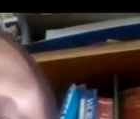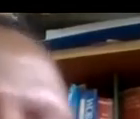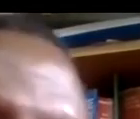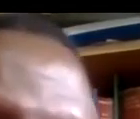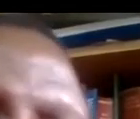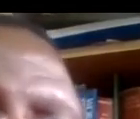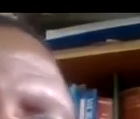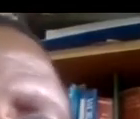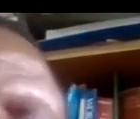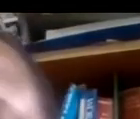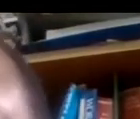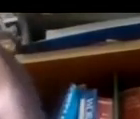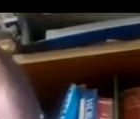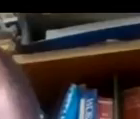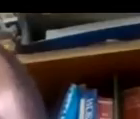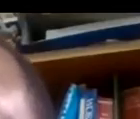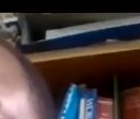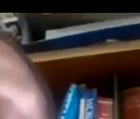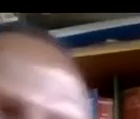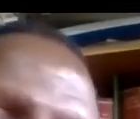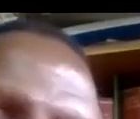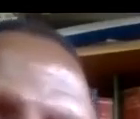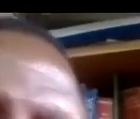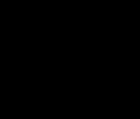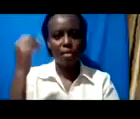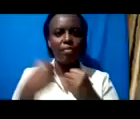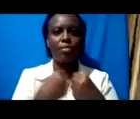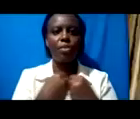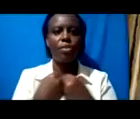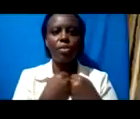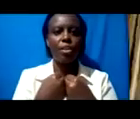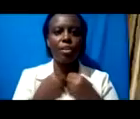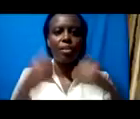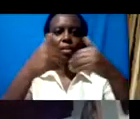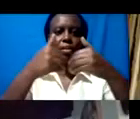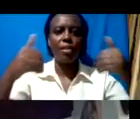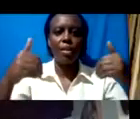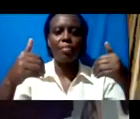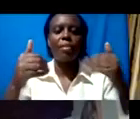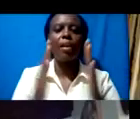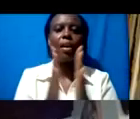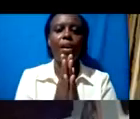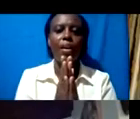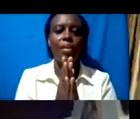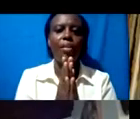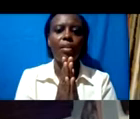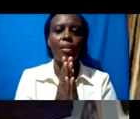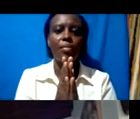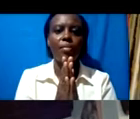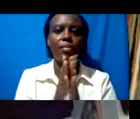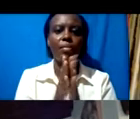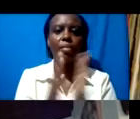sufficient time to identify challenges, gaps, and